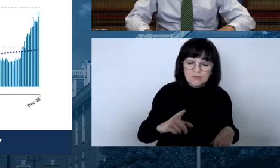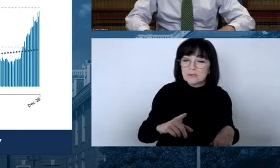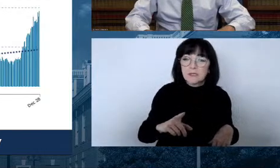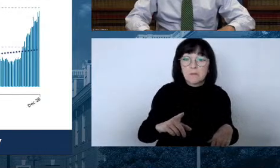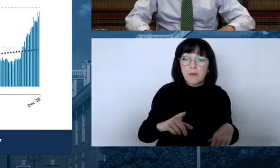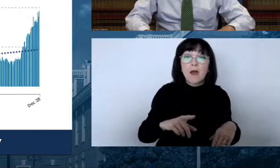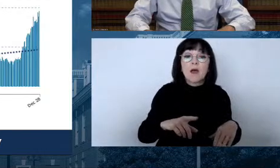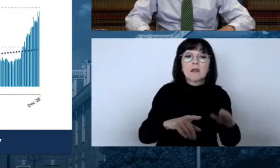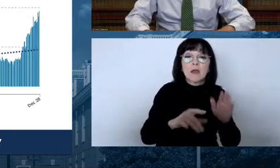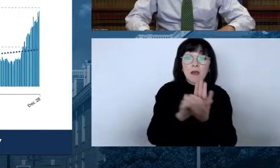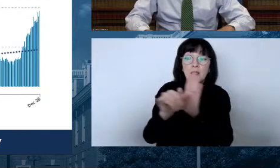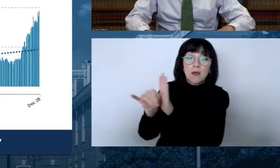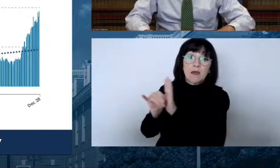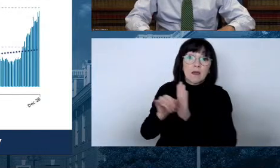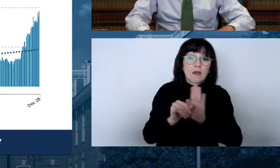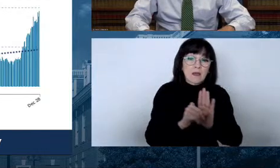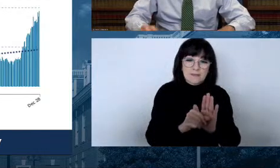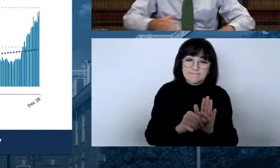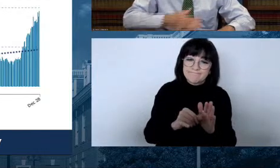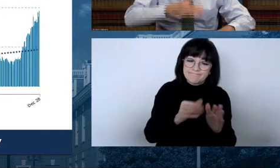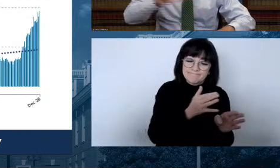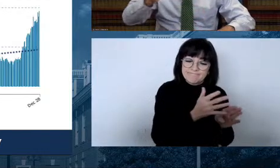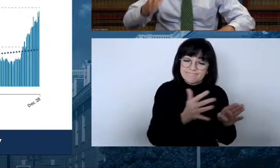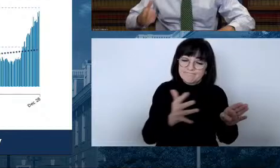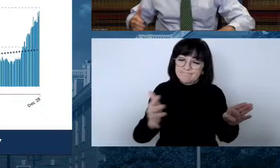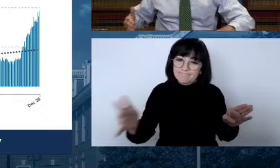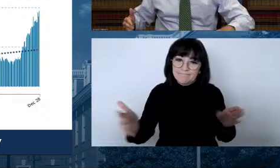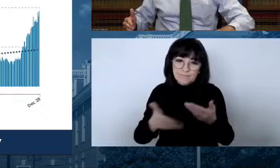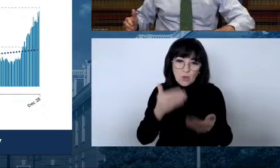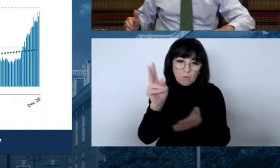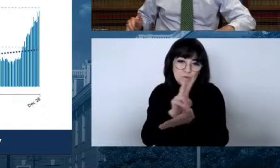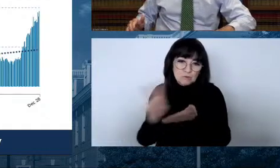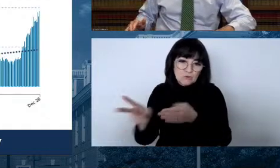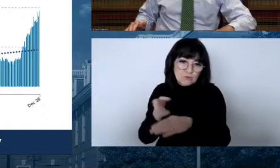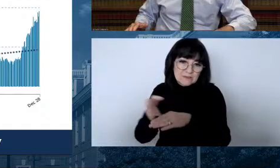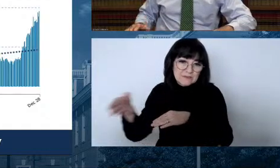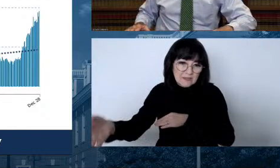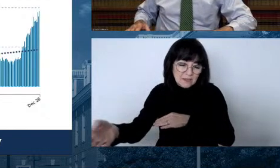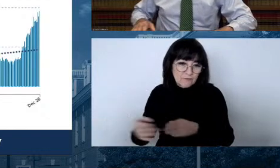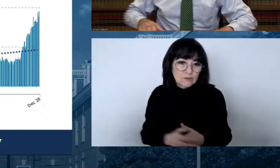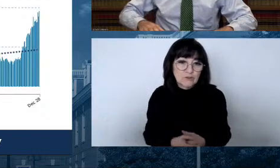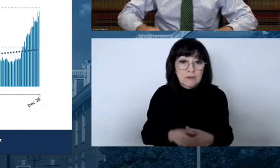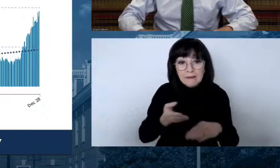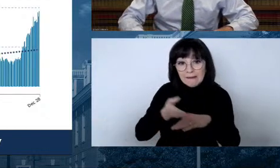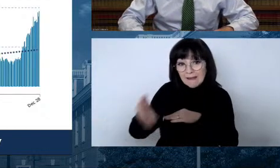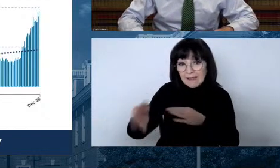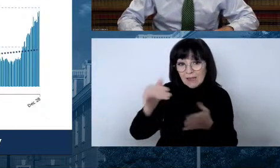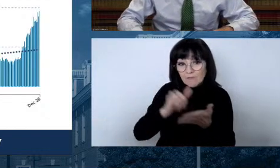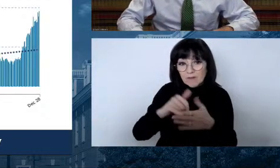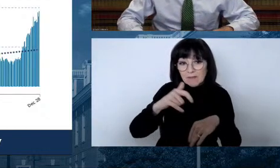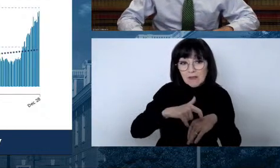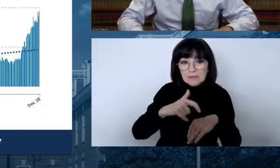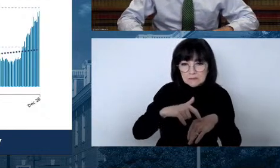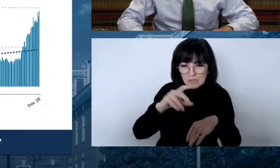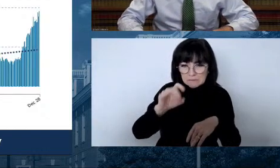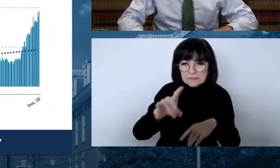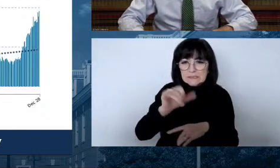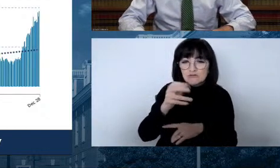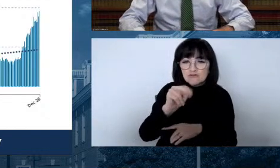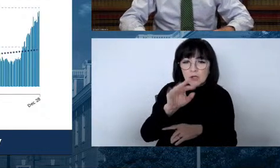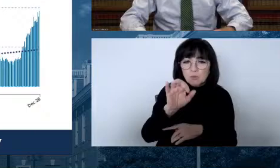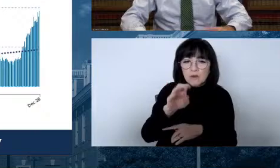hospital treatment that one needs. And so then after that, pretty steep decline in January and